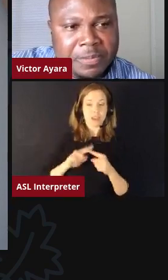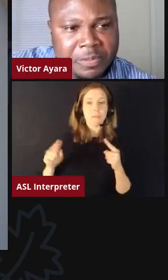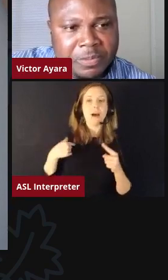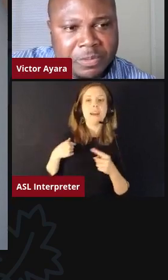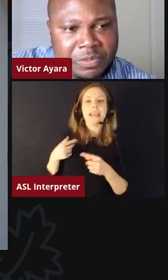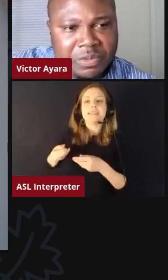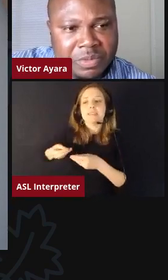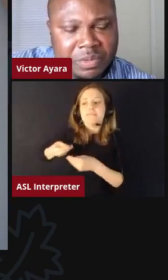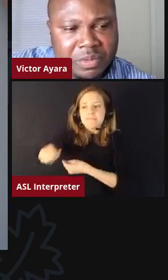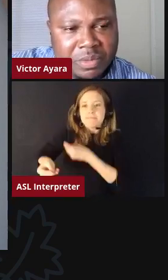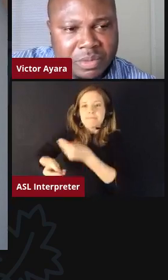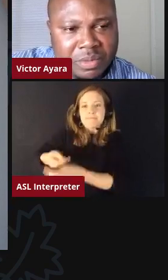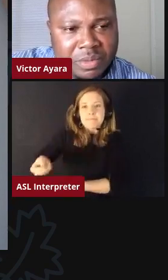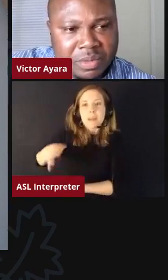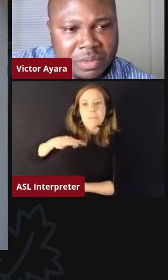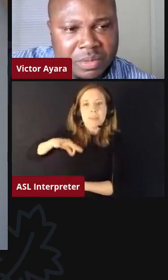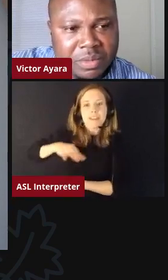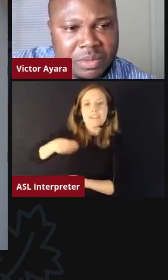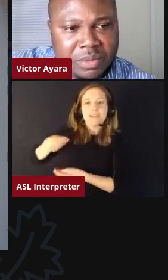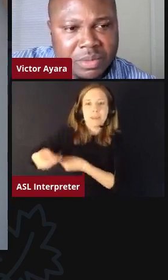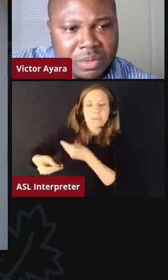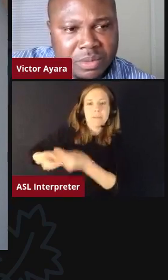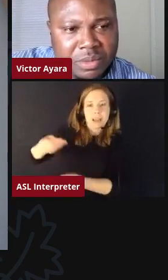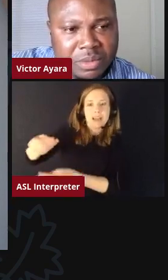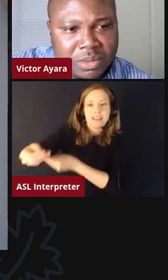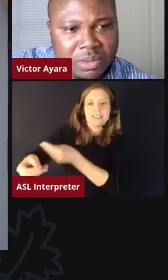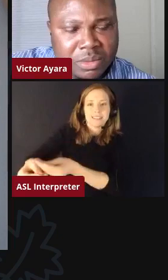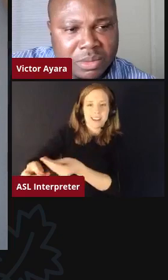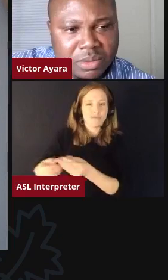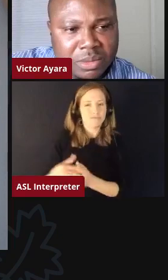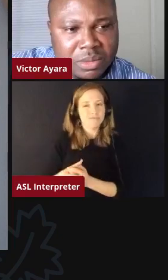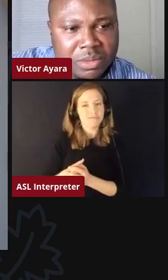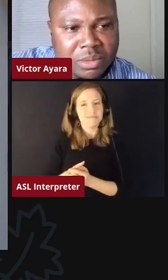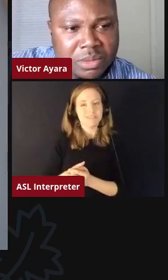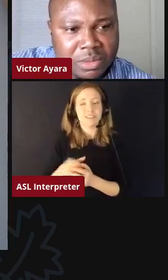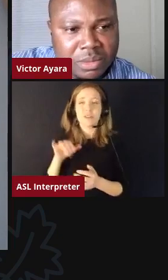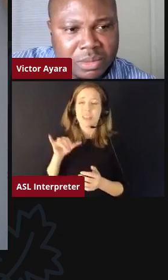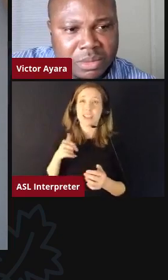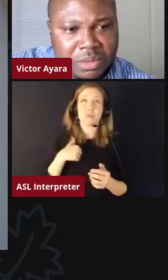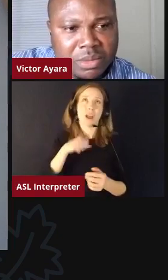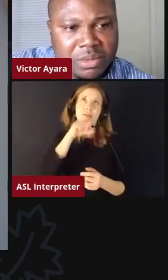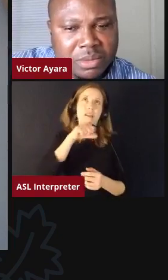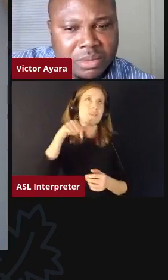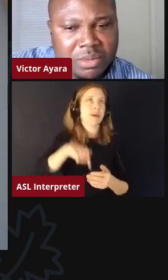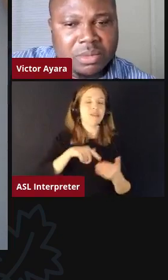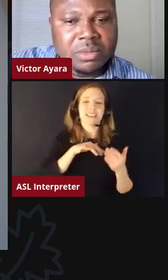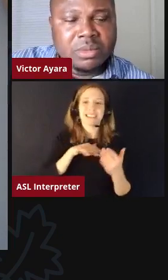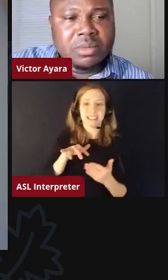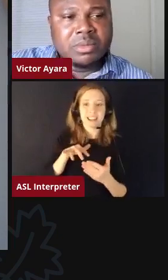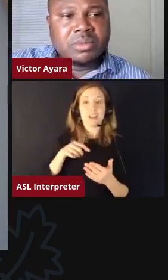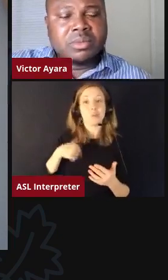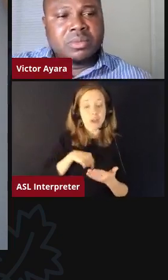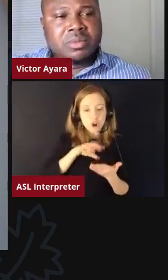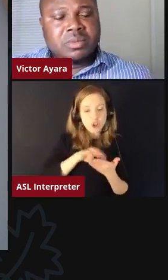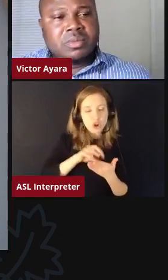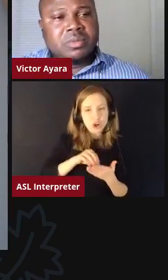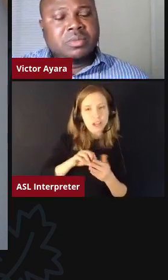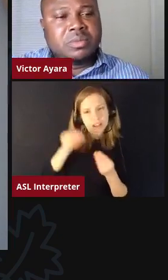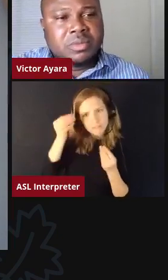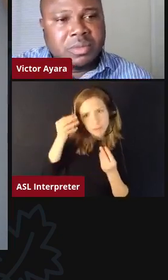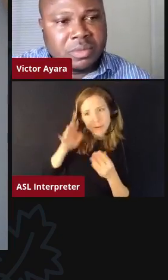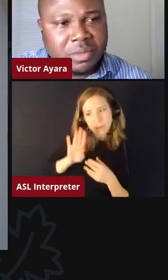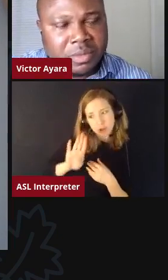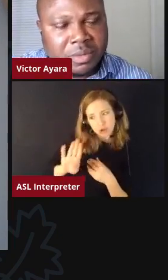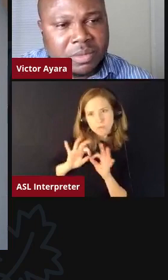think about what's nice about the 10,000 Lake study is they're going to be learning information about your family, how is it affected, what are